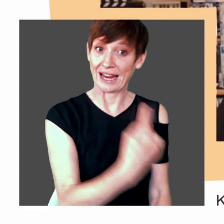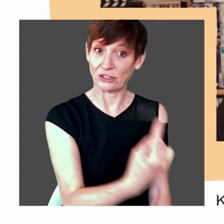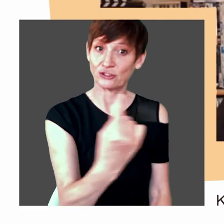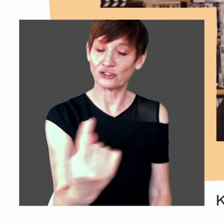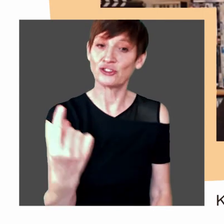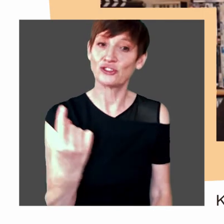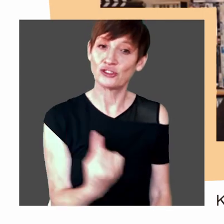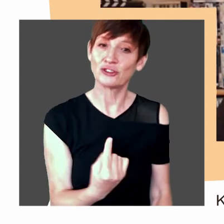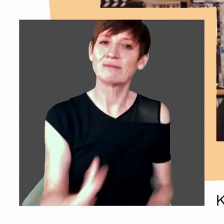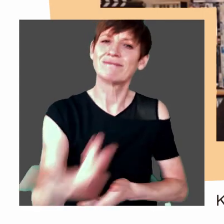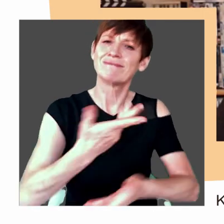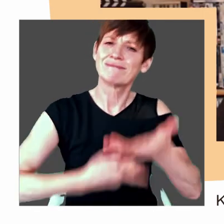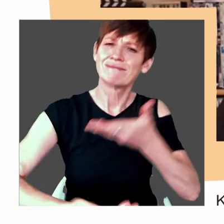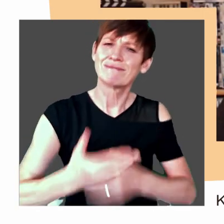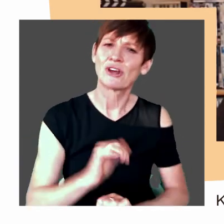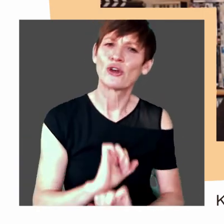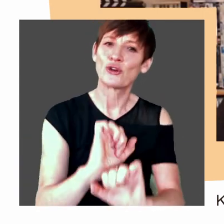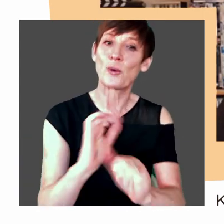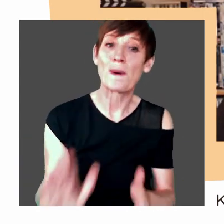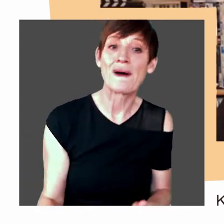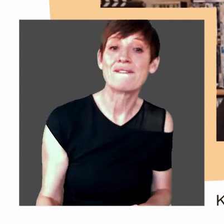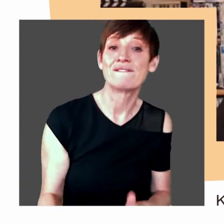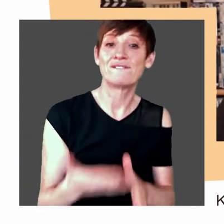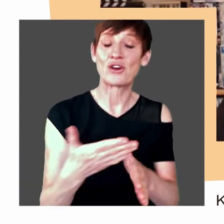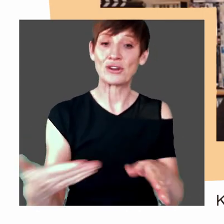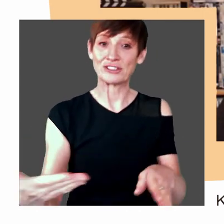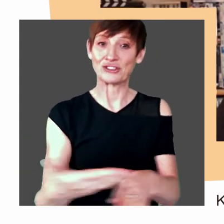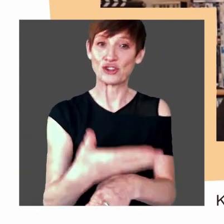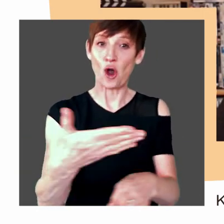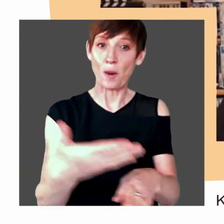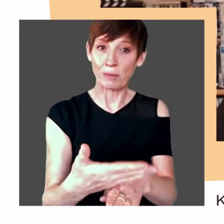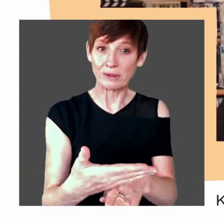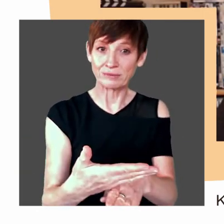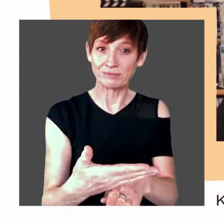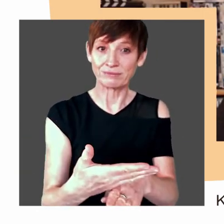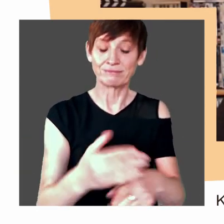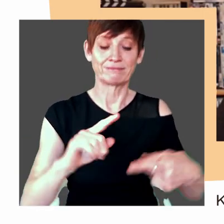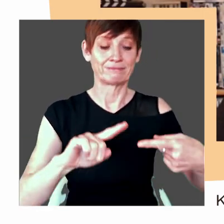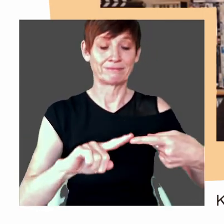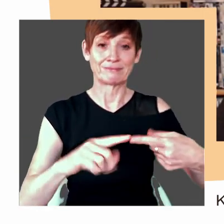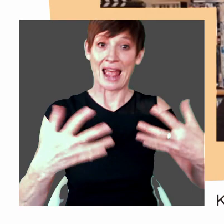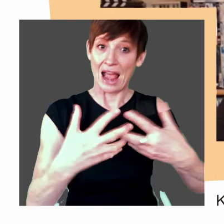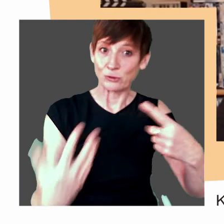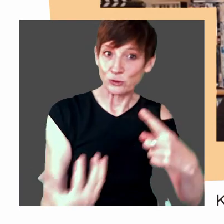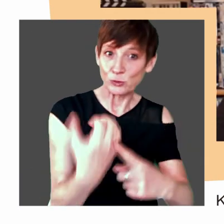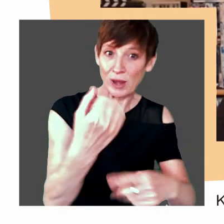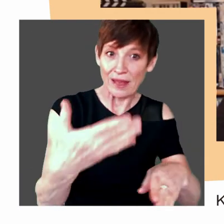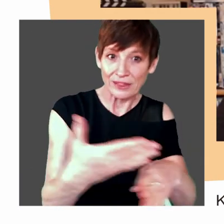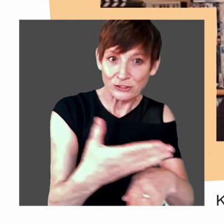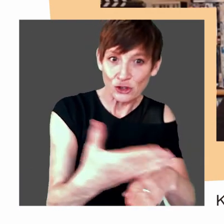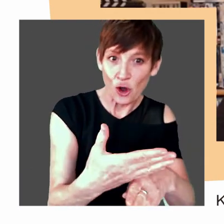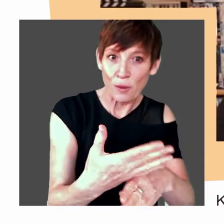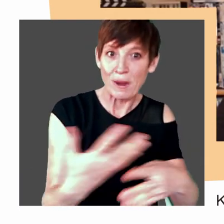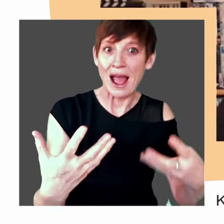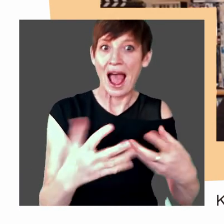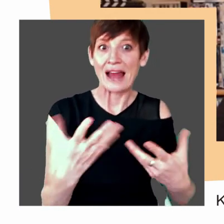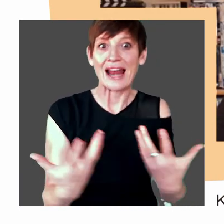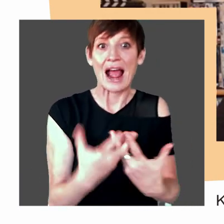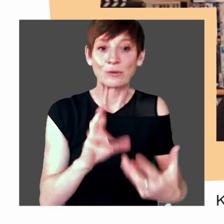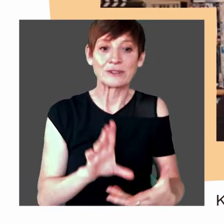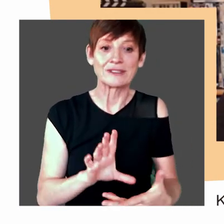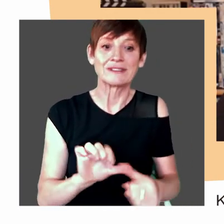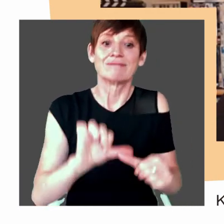your first job or paid gig after graduating? How did you get it and how did it lead to your second one? So Lauren, can we start